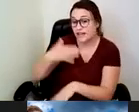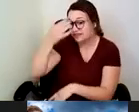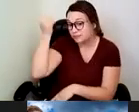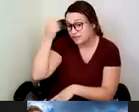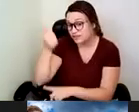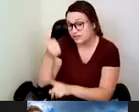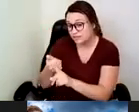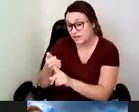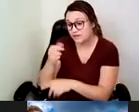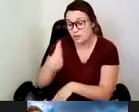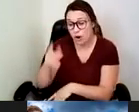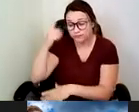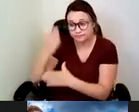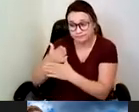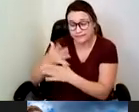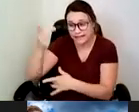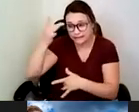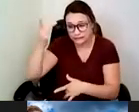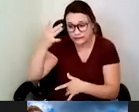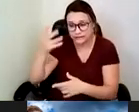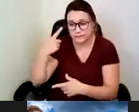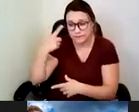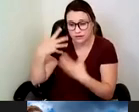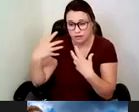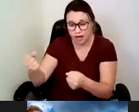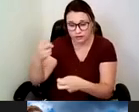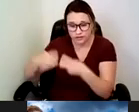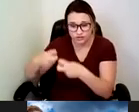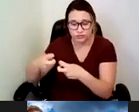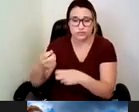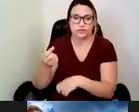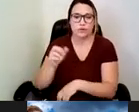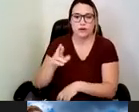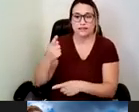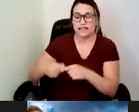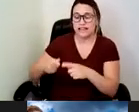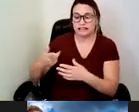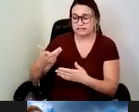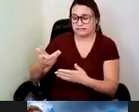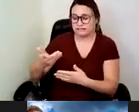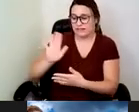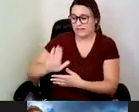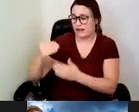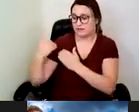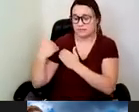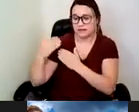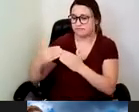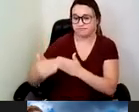psychiatric illness and may not be able to carry out that job.